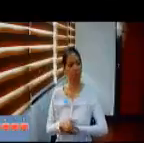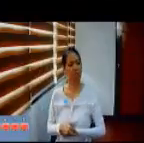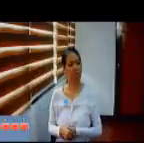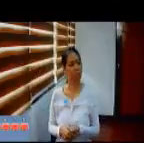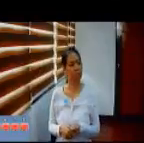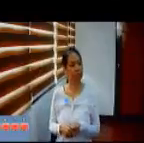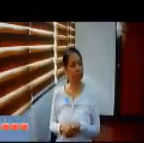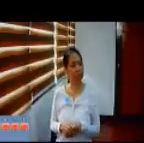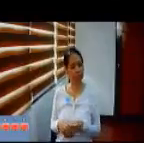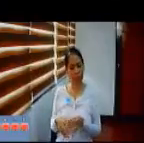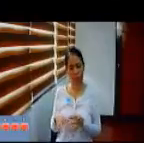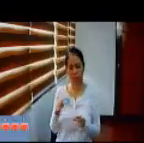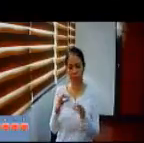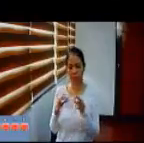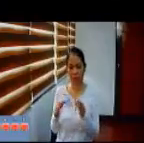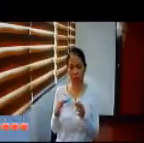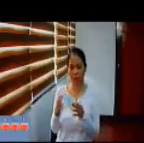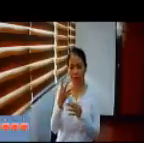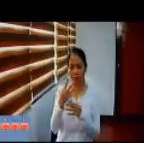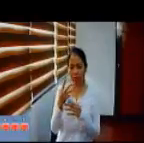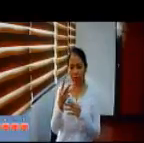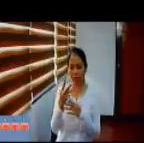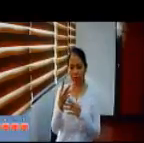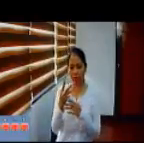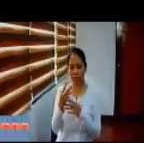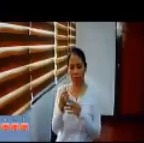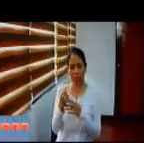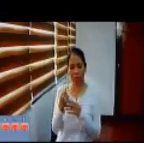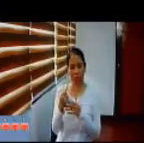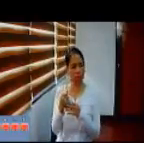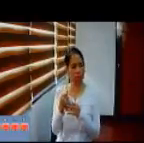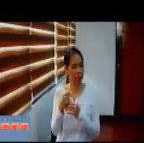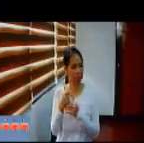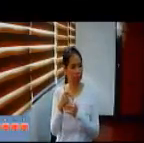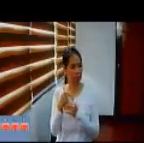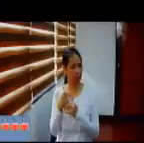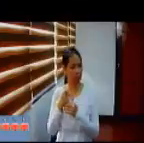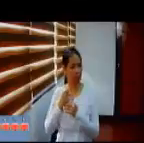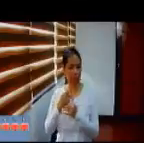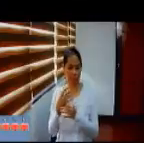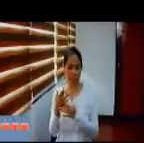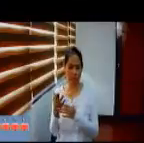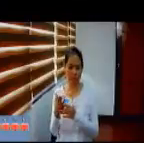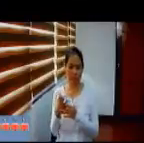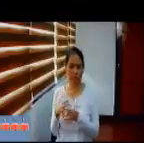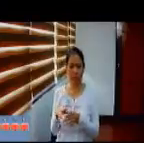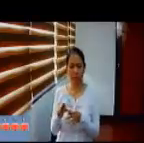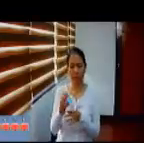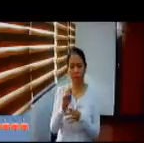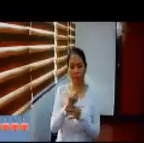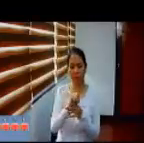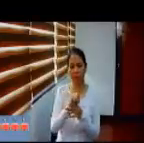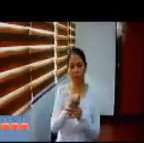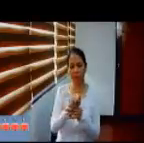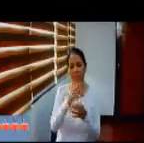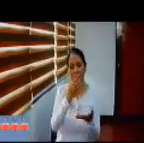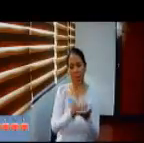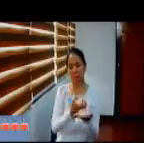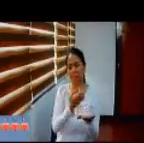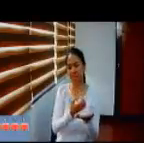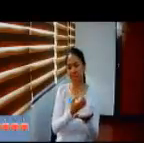the watersheds and the forest, you have no business doing agriculture. You should be in the stock exchange. Now,